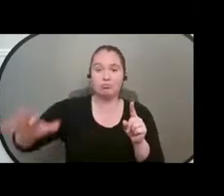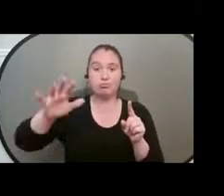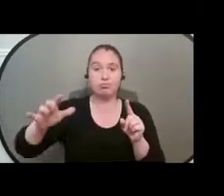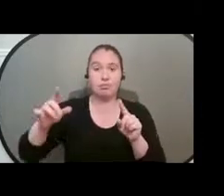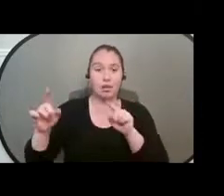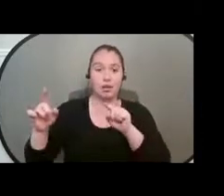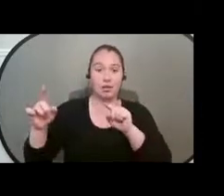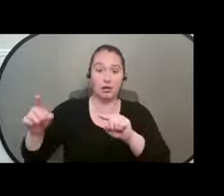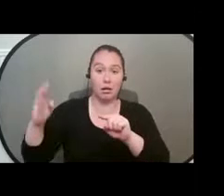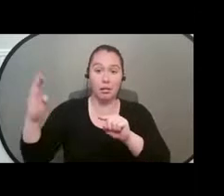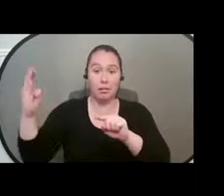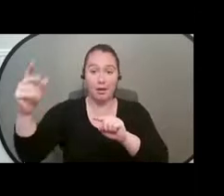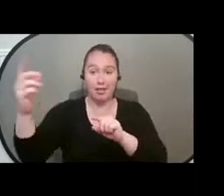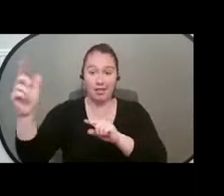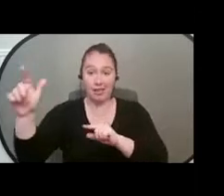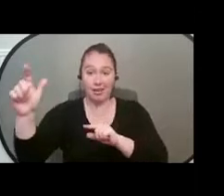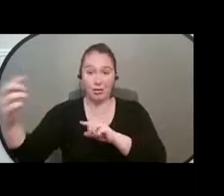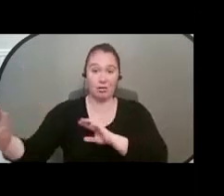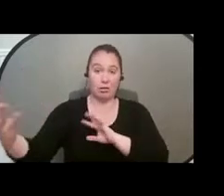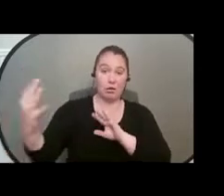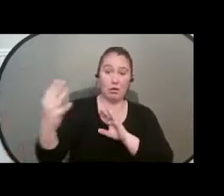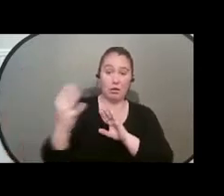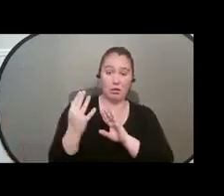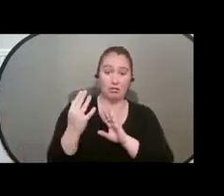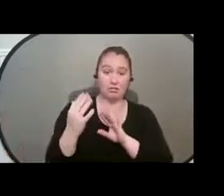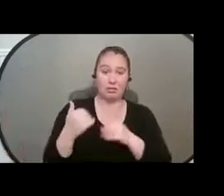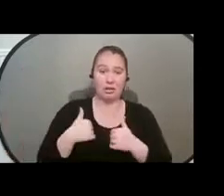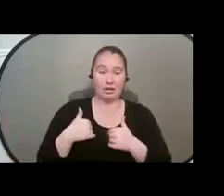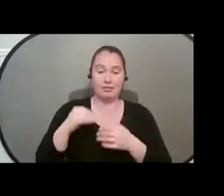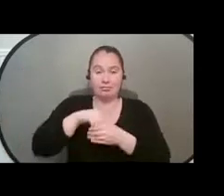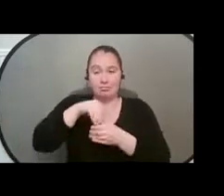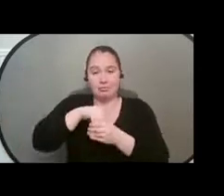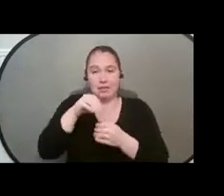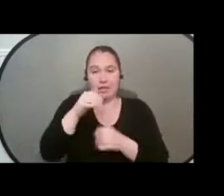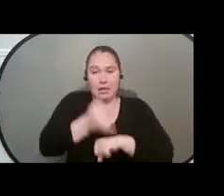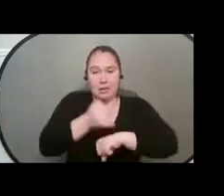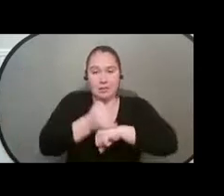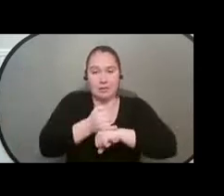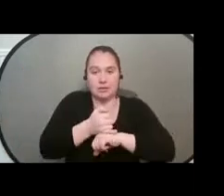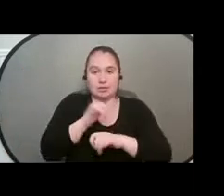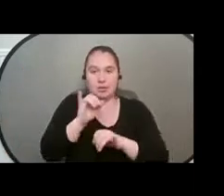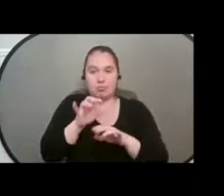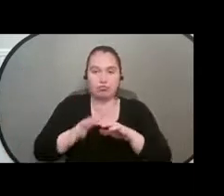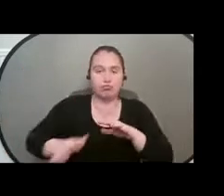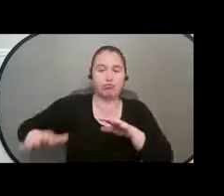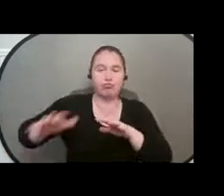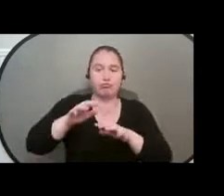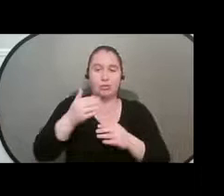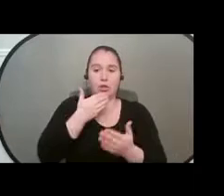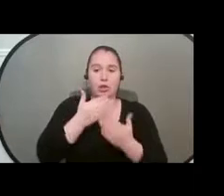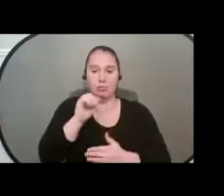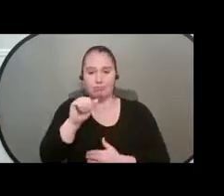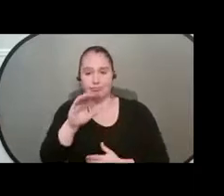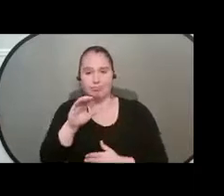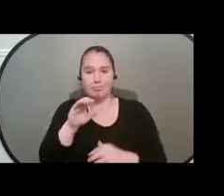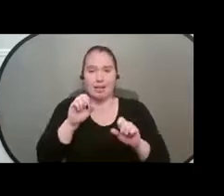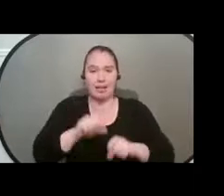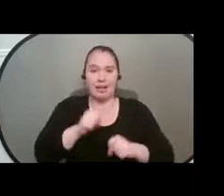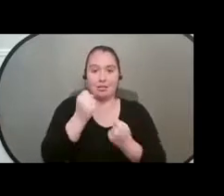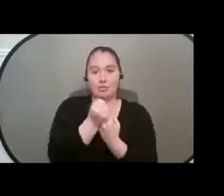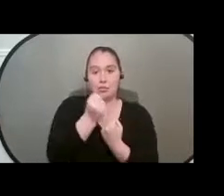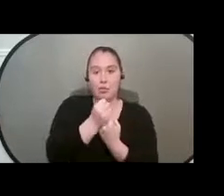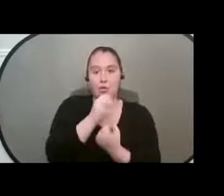actually closed in the corridors to create an internal circulation campus. Roughly, it can support 500